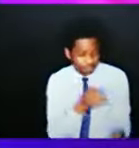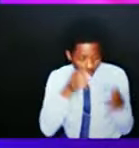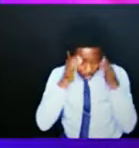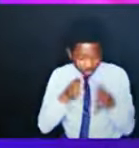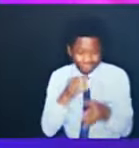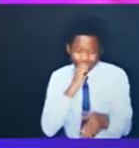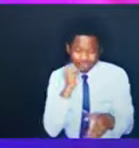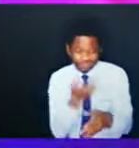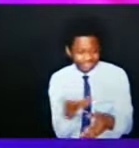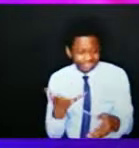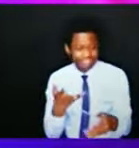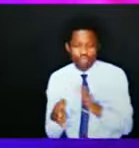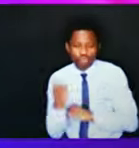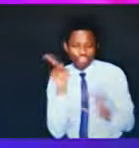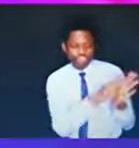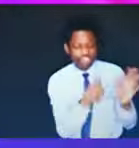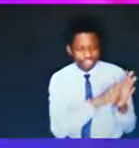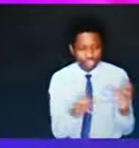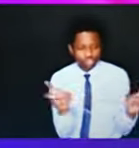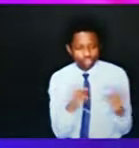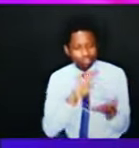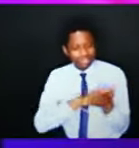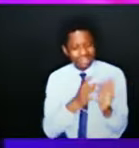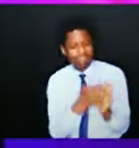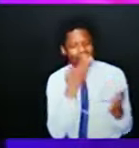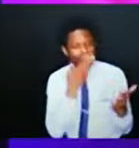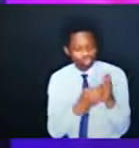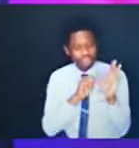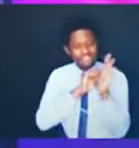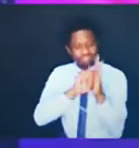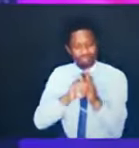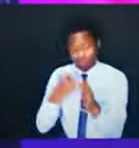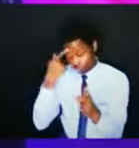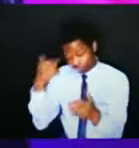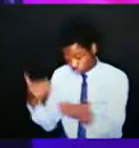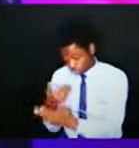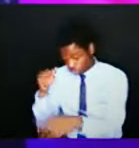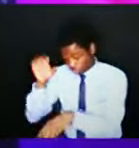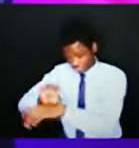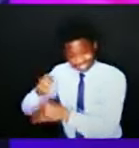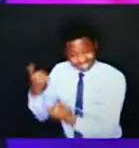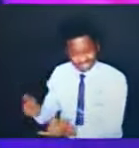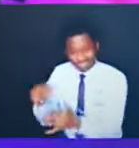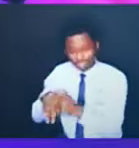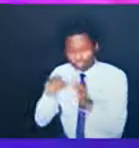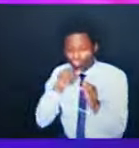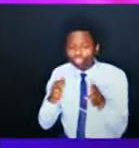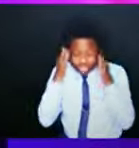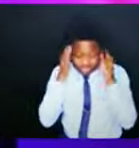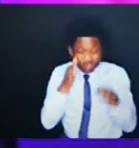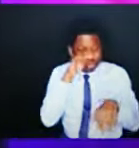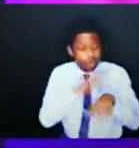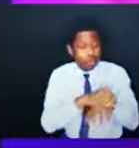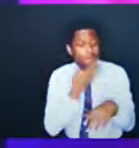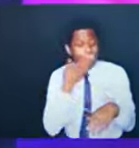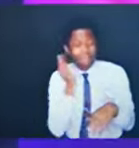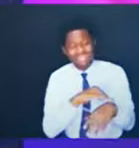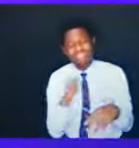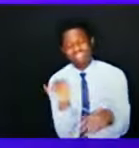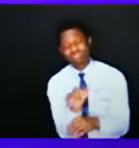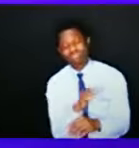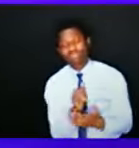sian won se na wodi yenum ayen hweso amayen na yenkon anobone se ne wonkon edoy no.